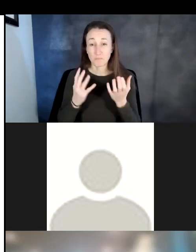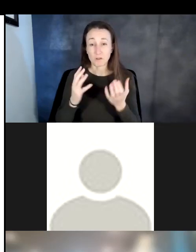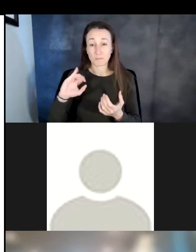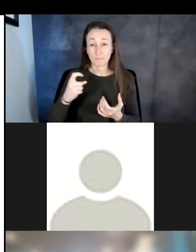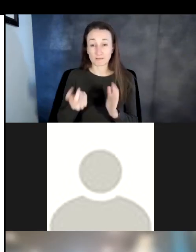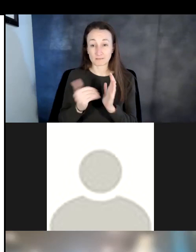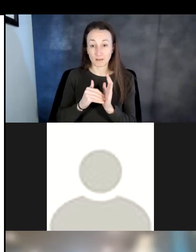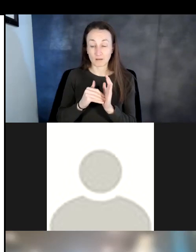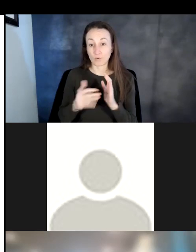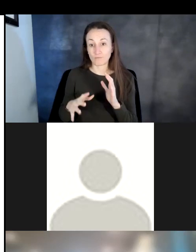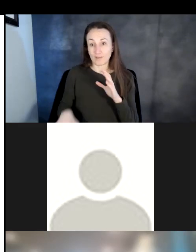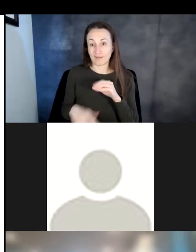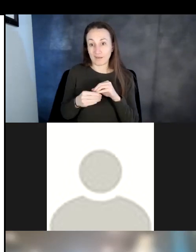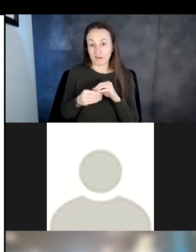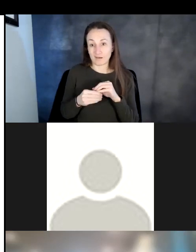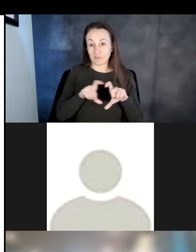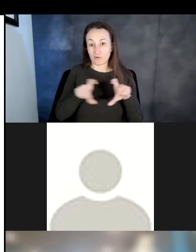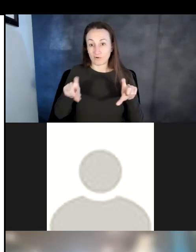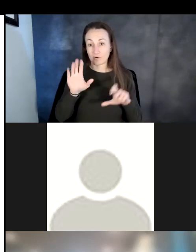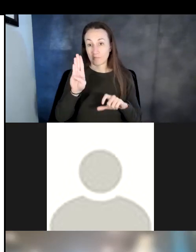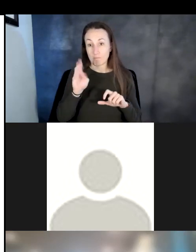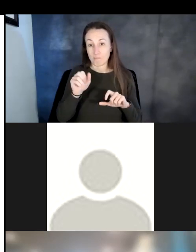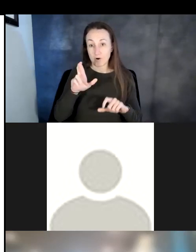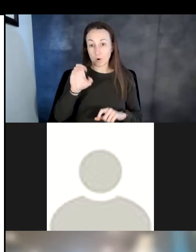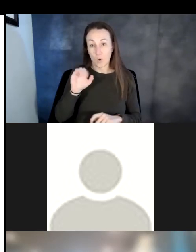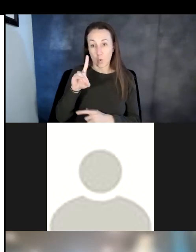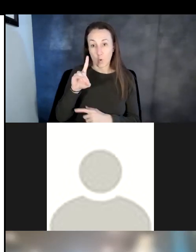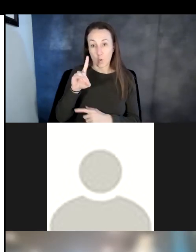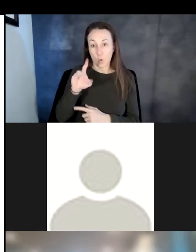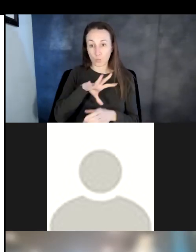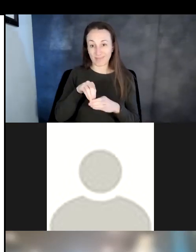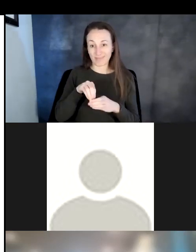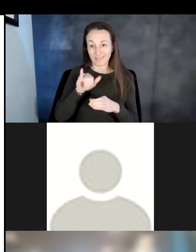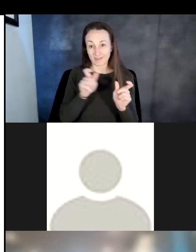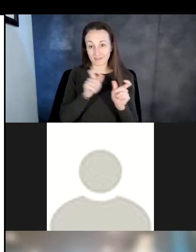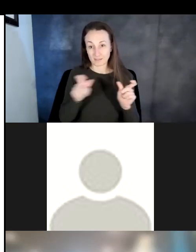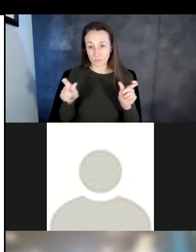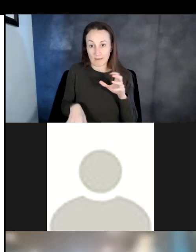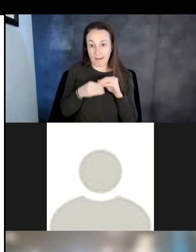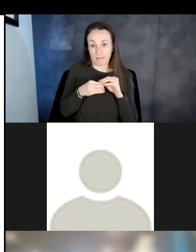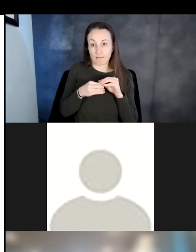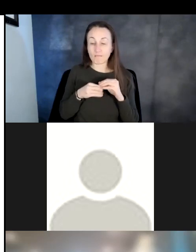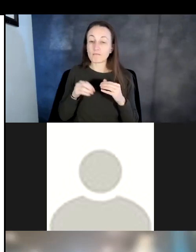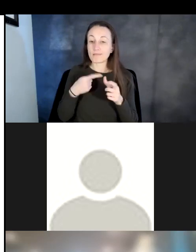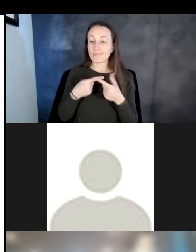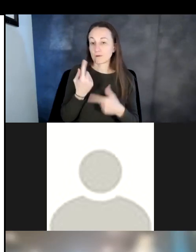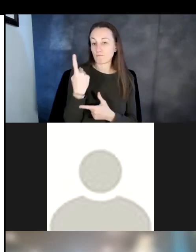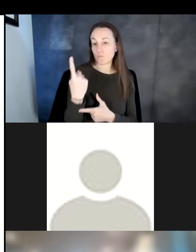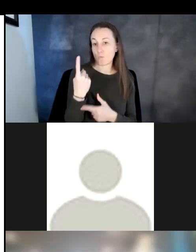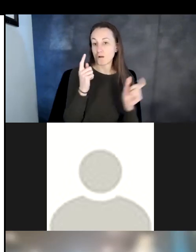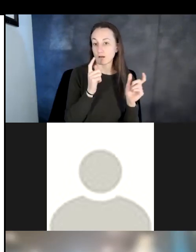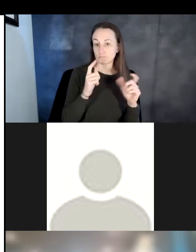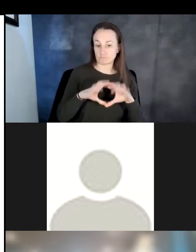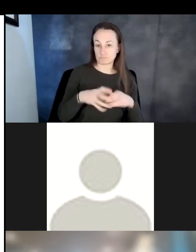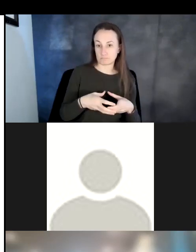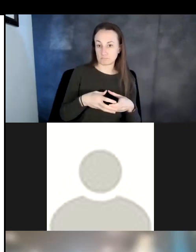What if we had another barcode, set of barcodes within this sequence? And so now we take this single sample in the multiplex run, we spread